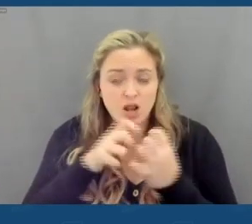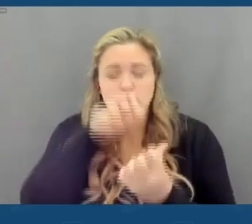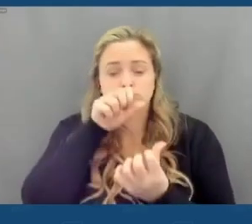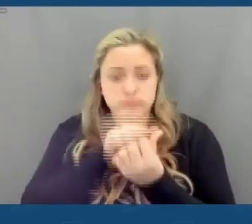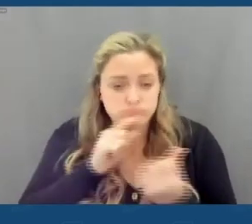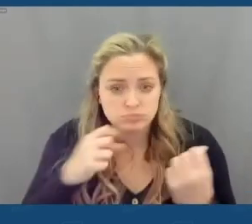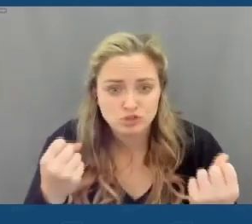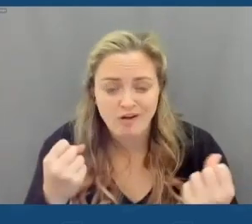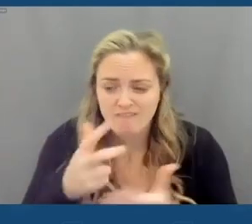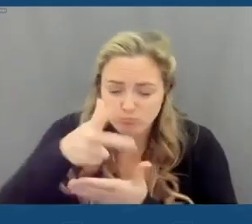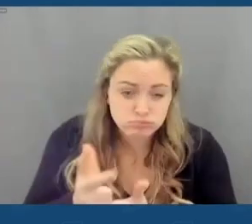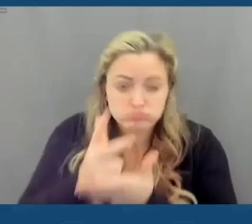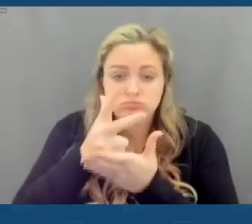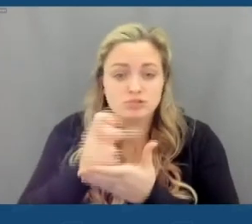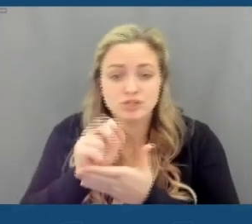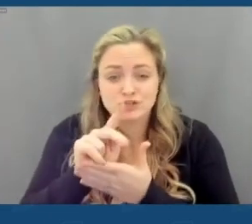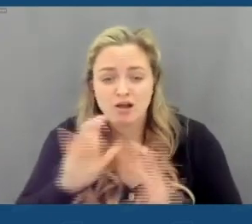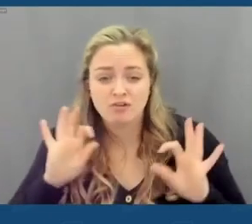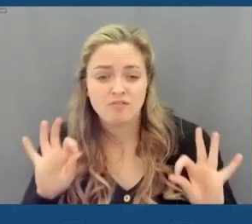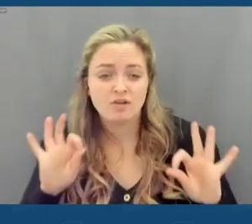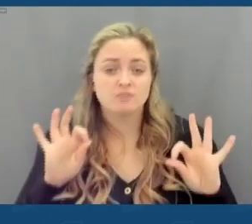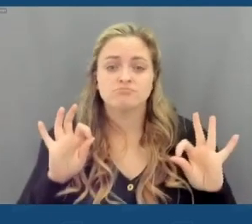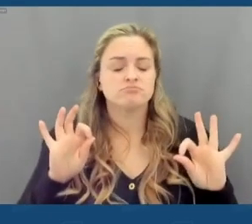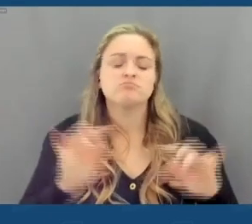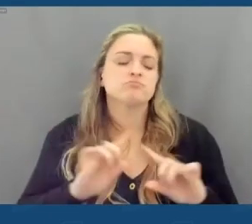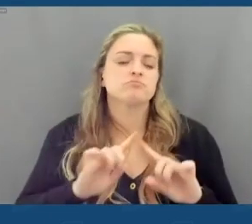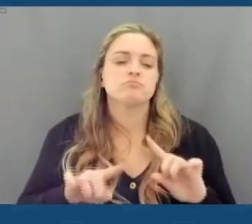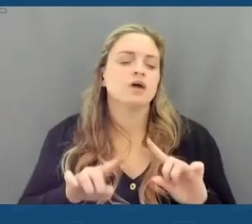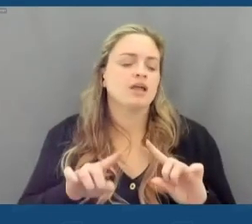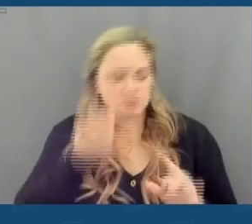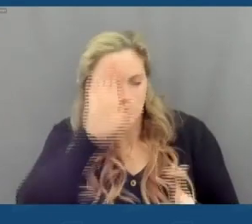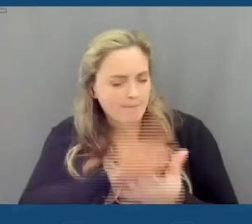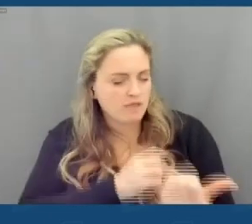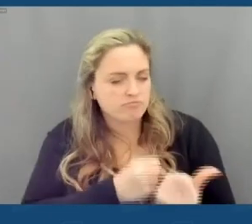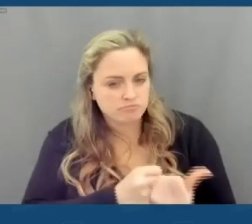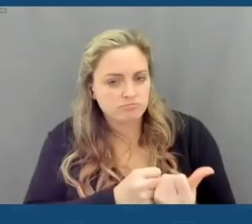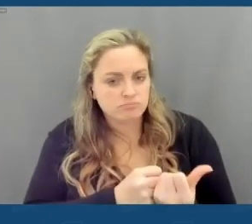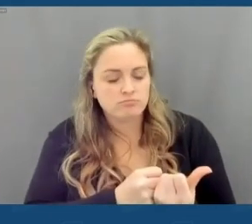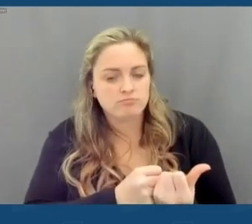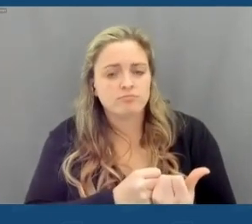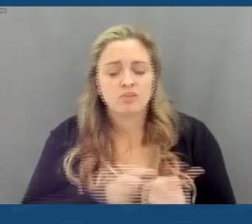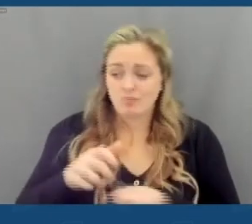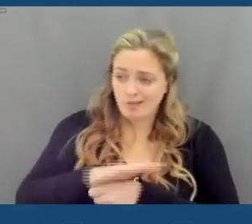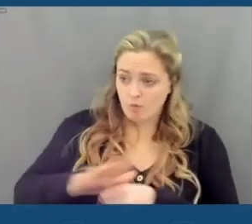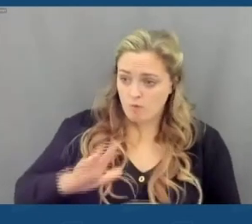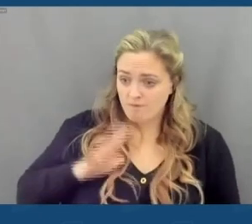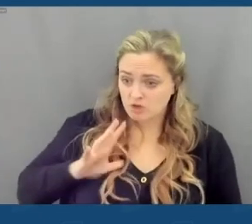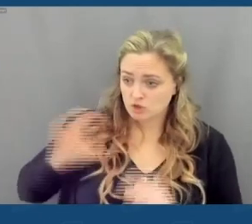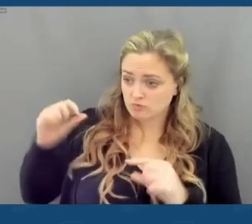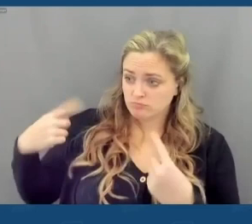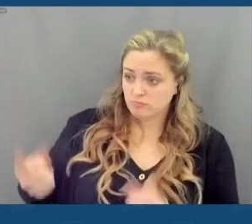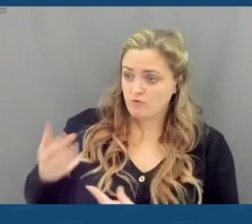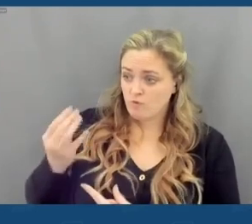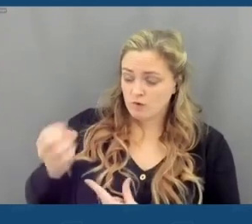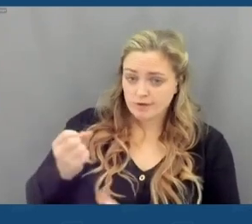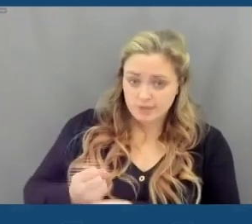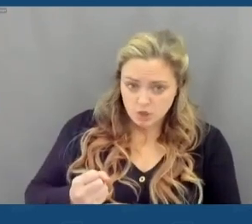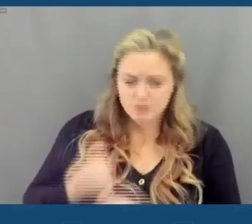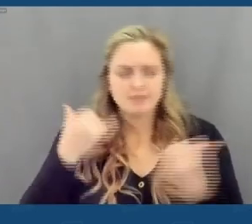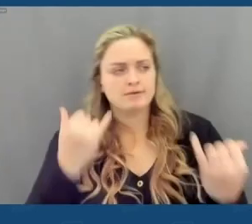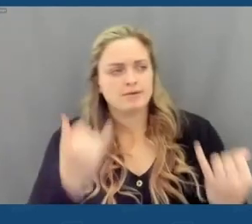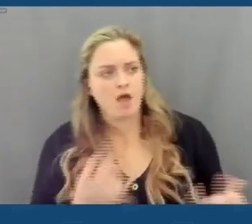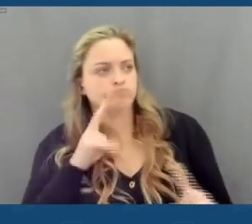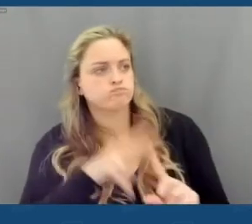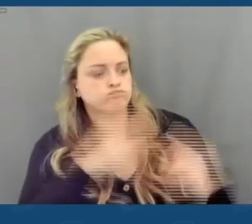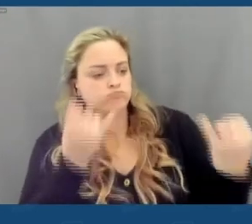Your tires are good. You're going to be okay. So I believe in this. I mean, this is what comes from being a local official for 14 years of my life. It was some of the most